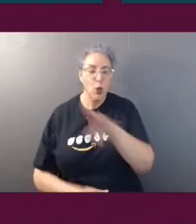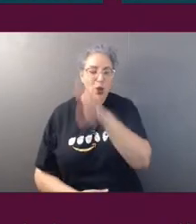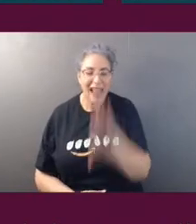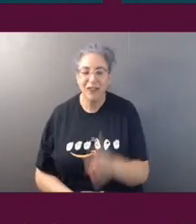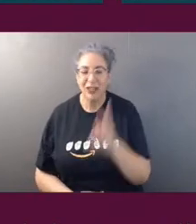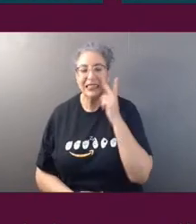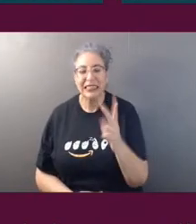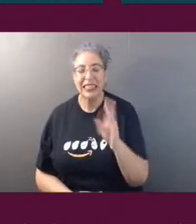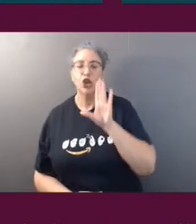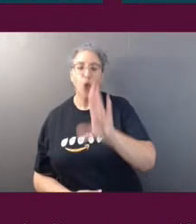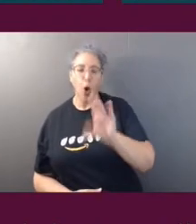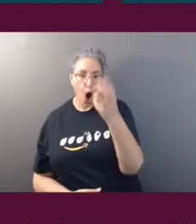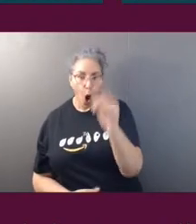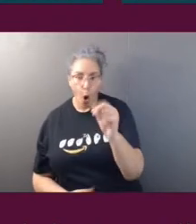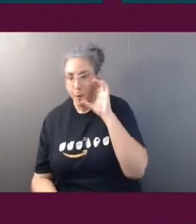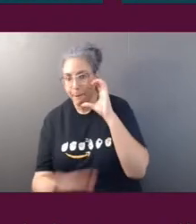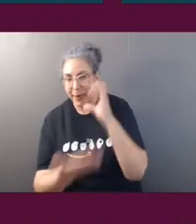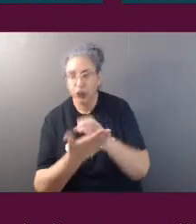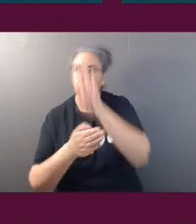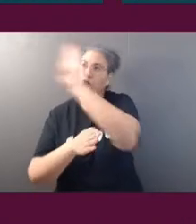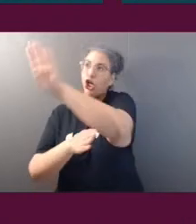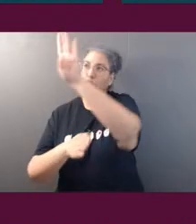is just,